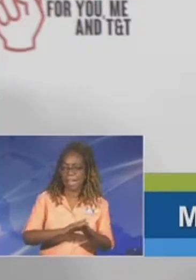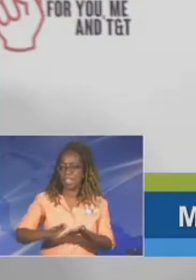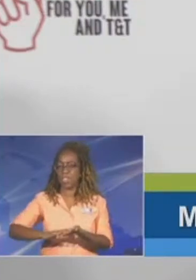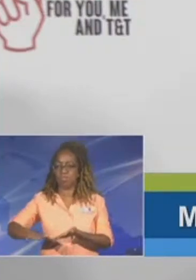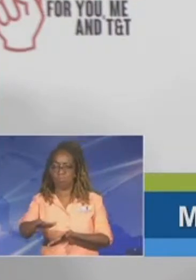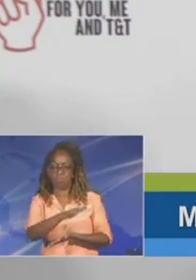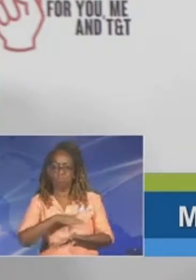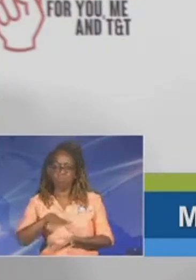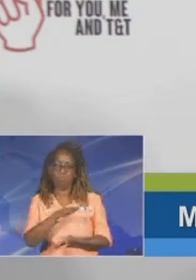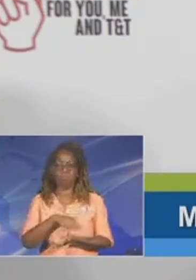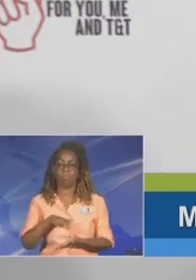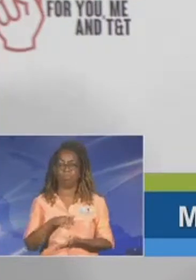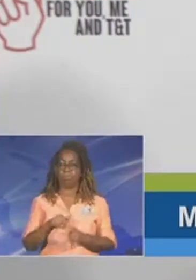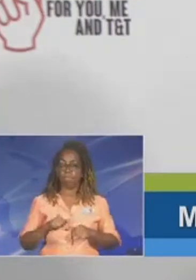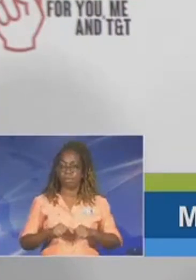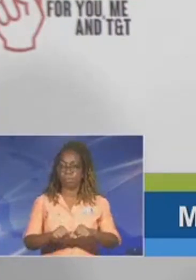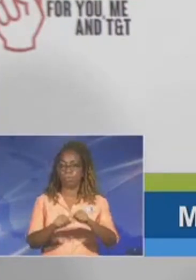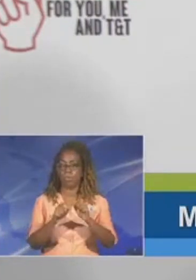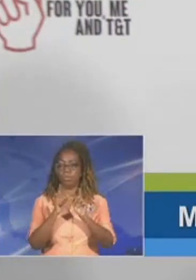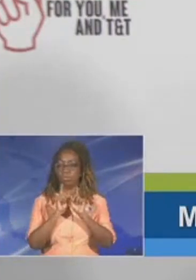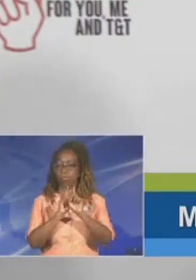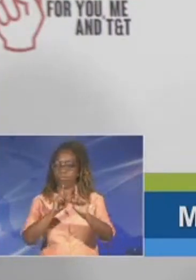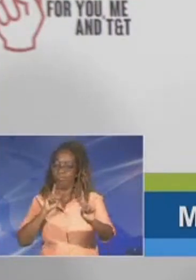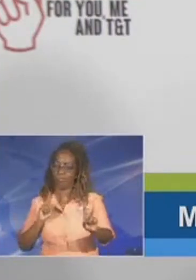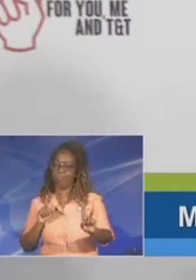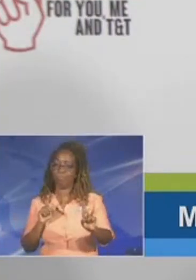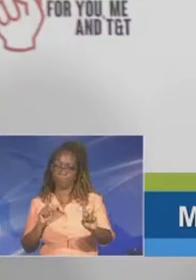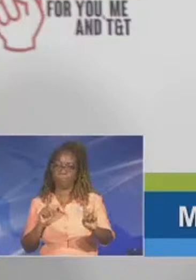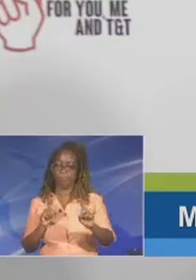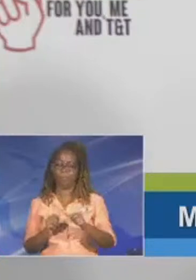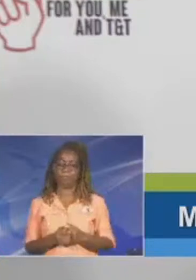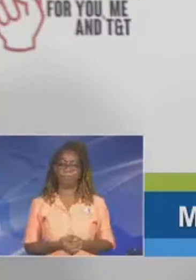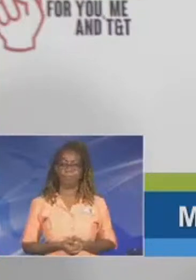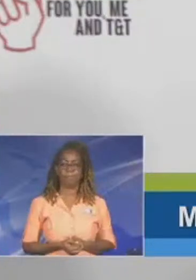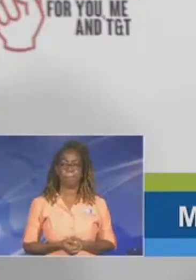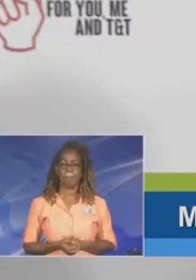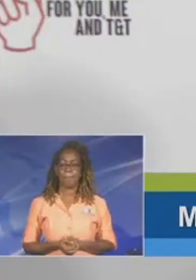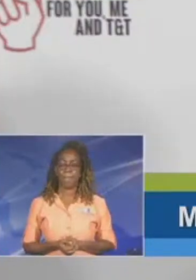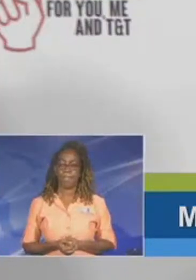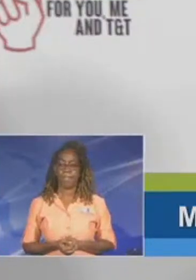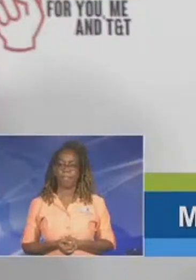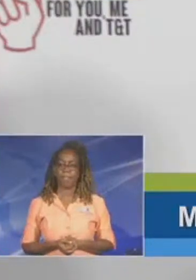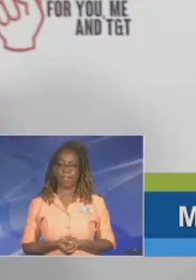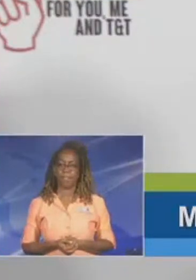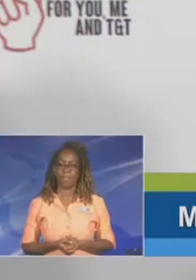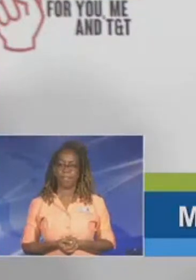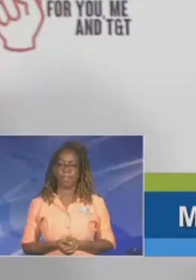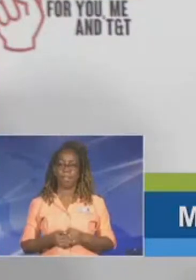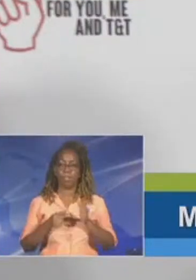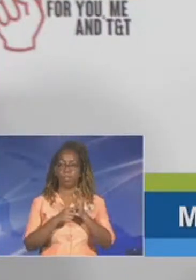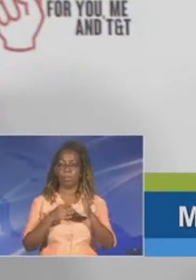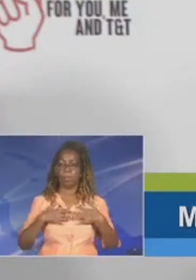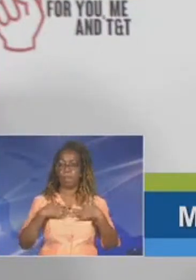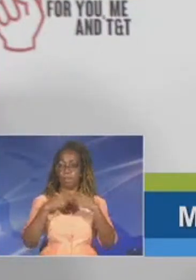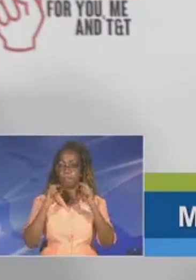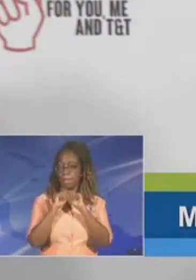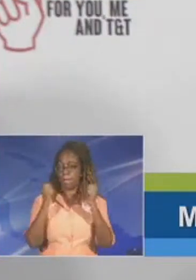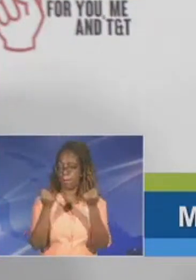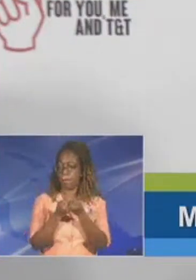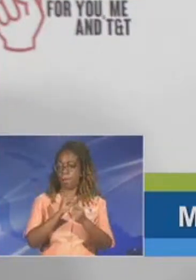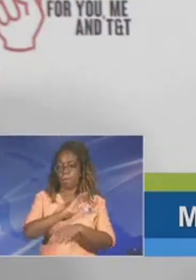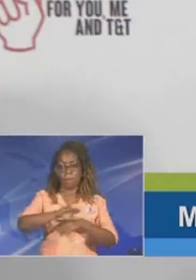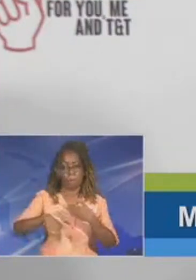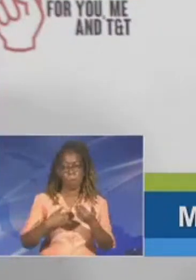let us continue to watch our distance. On behalf of my team and all frontline